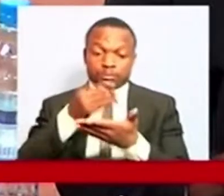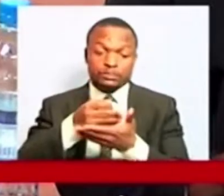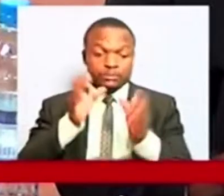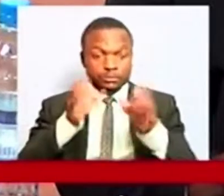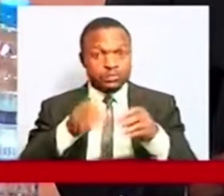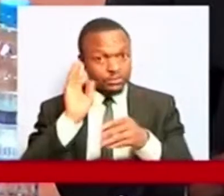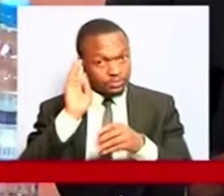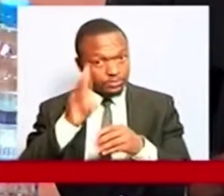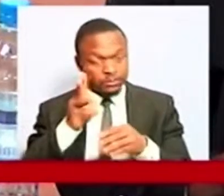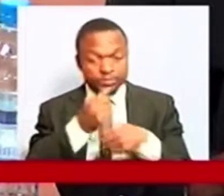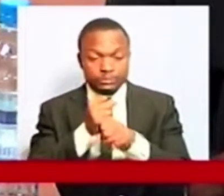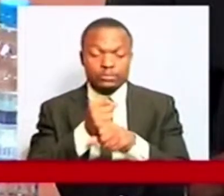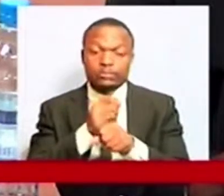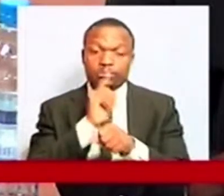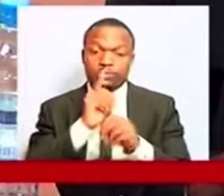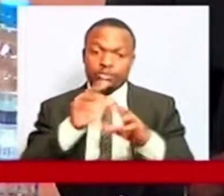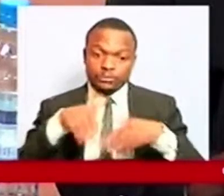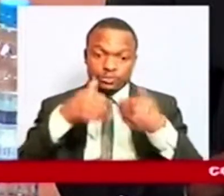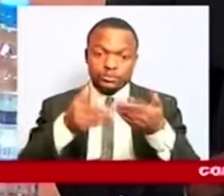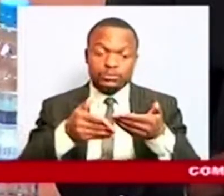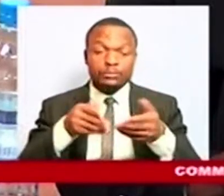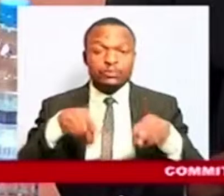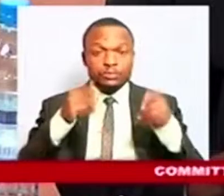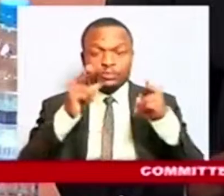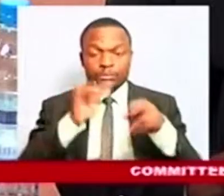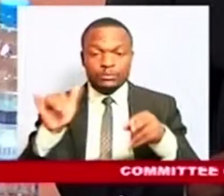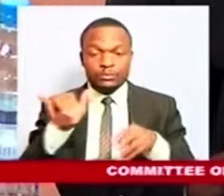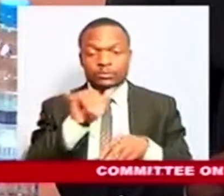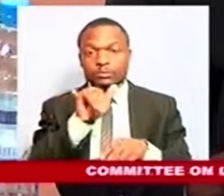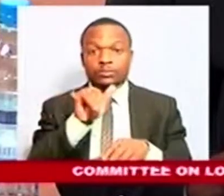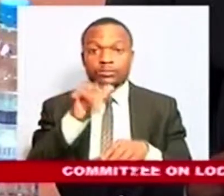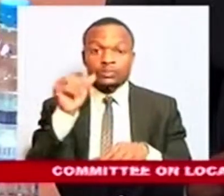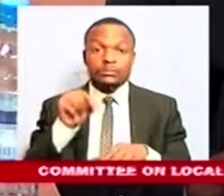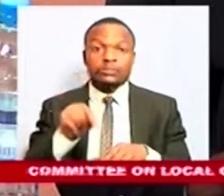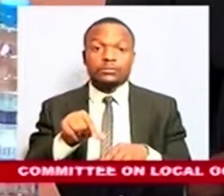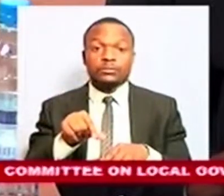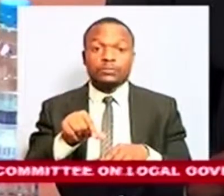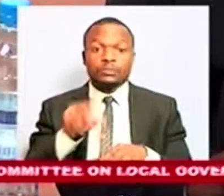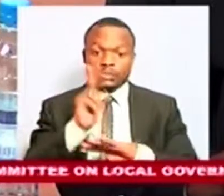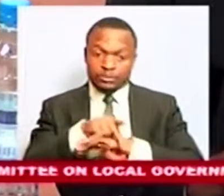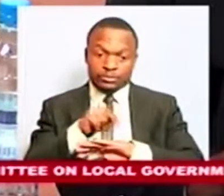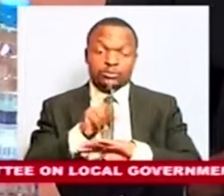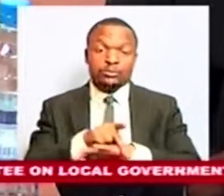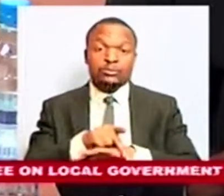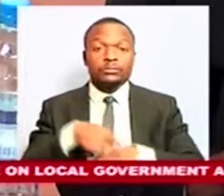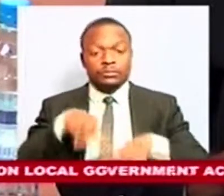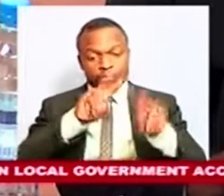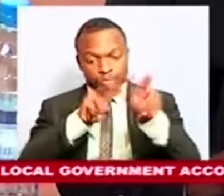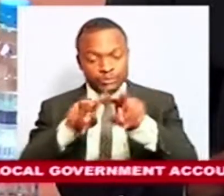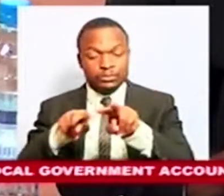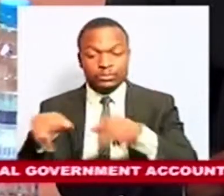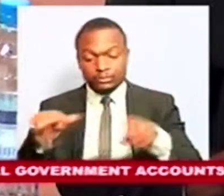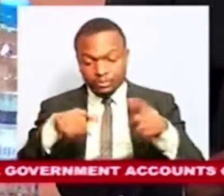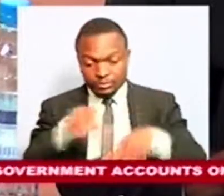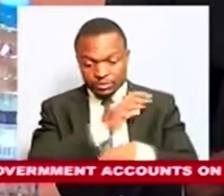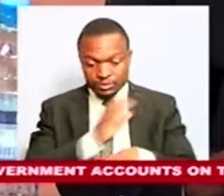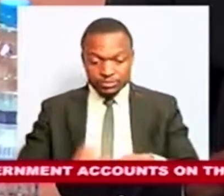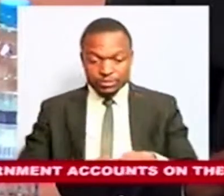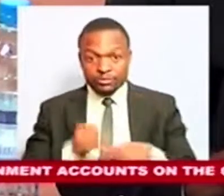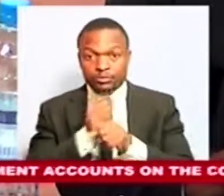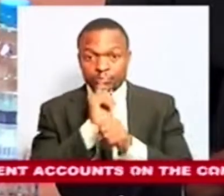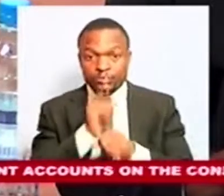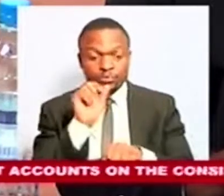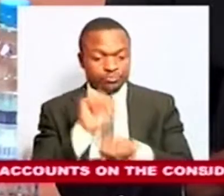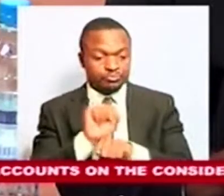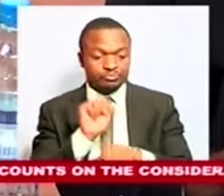shall endeavor to produce high-quality standard projects by constantly supervising local contractors and ensuring that the works done are